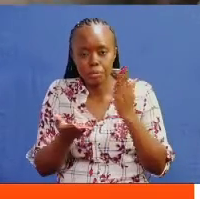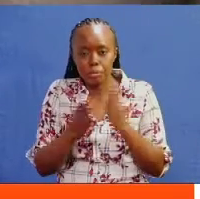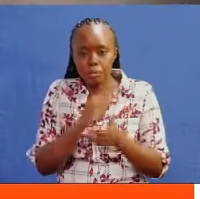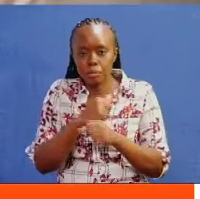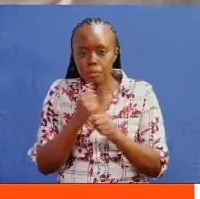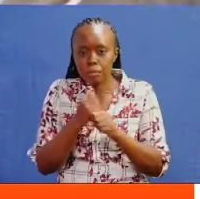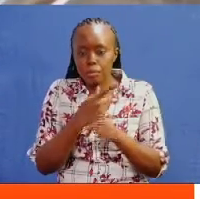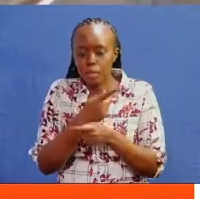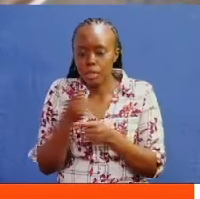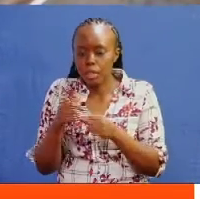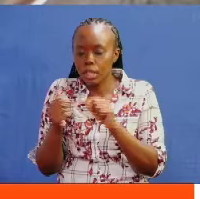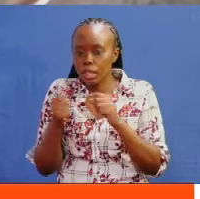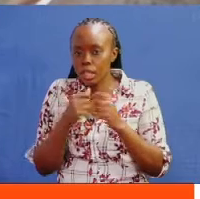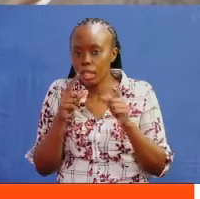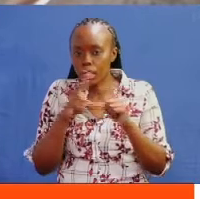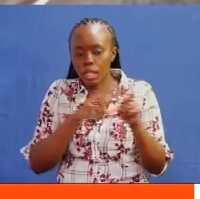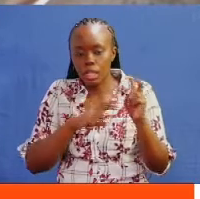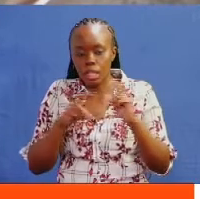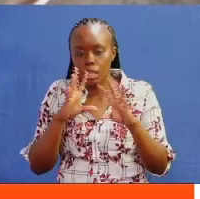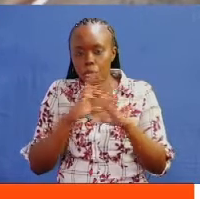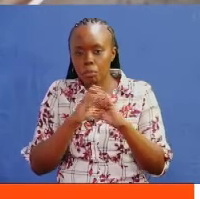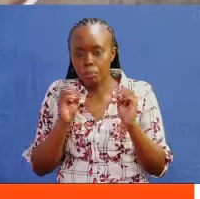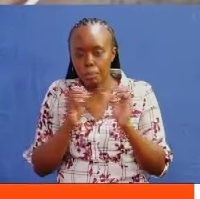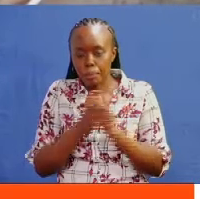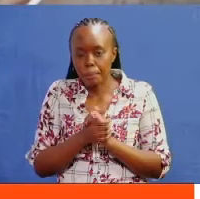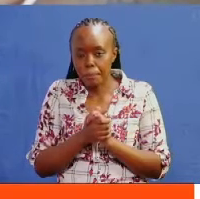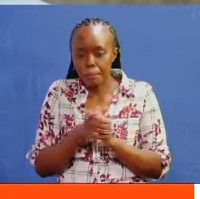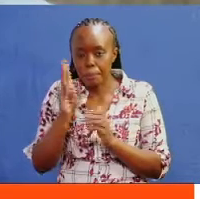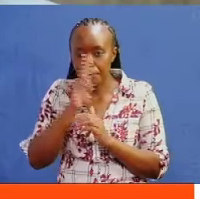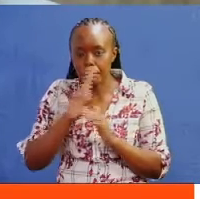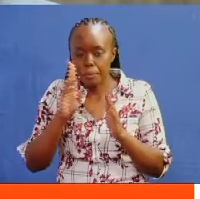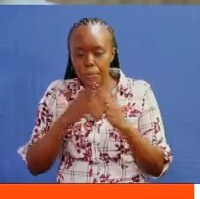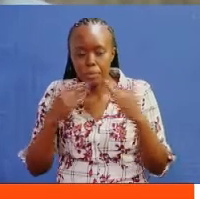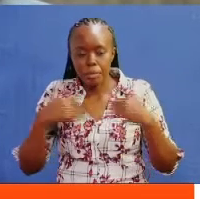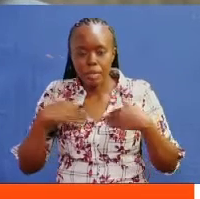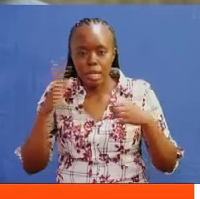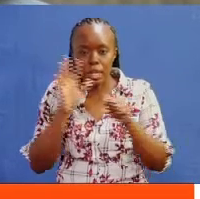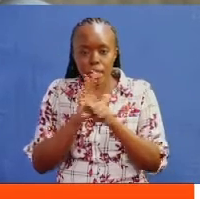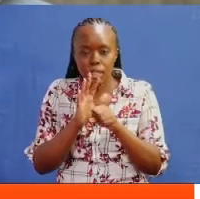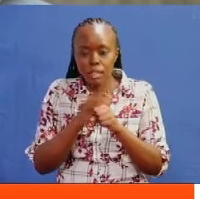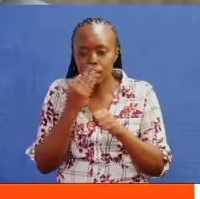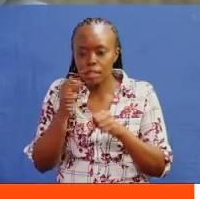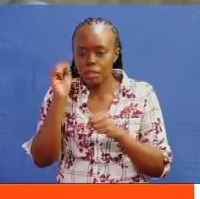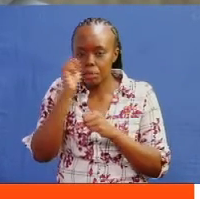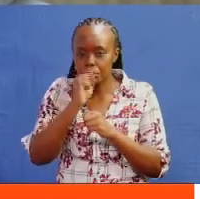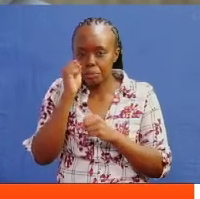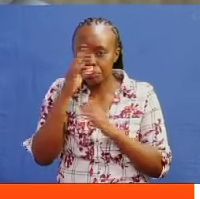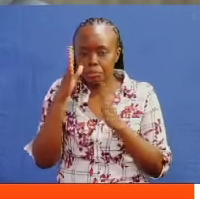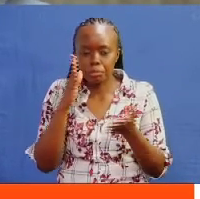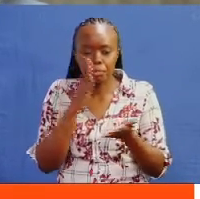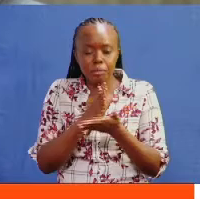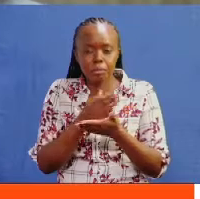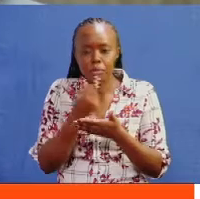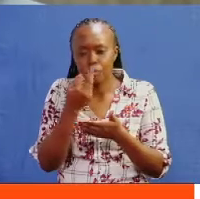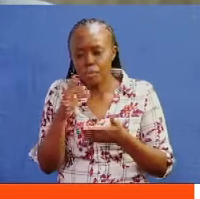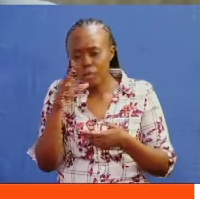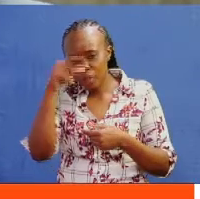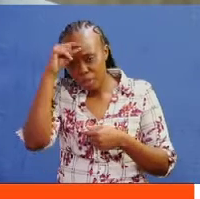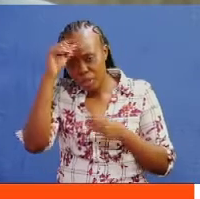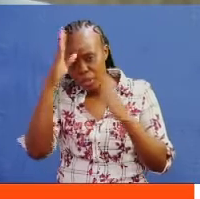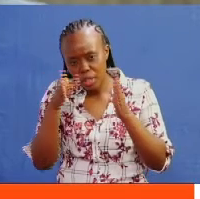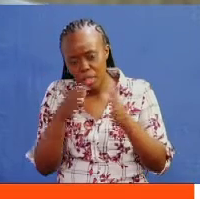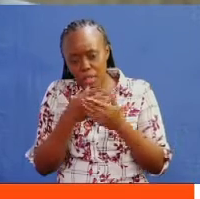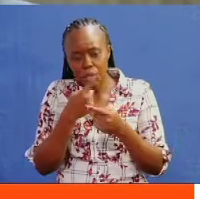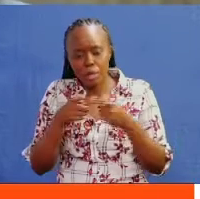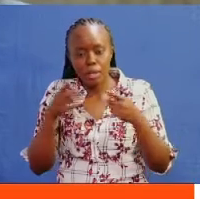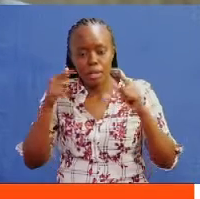this reality dim. I used to have a lot of, politics and criticism of the government, but immediately I